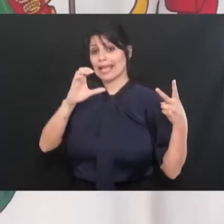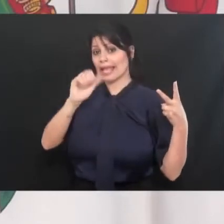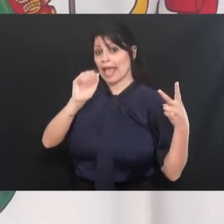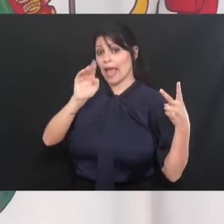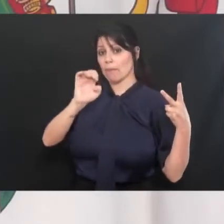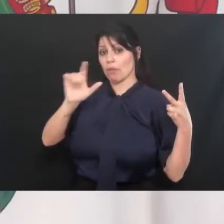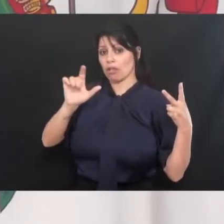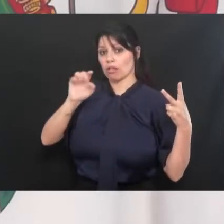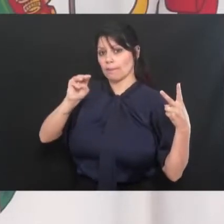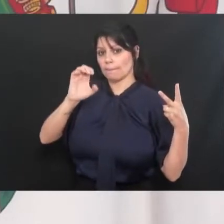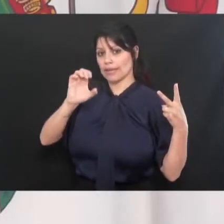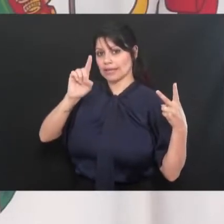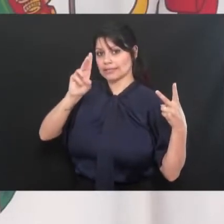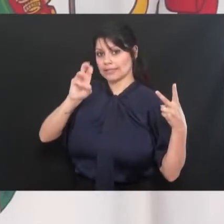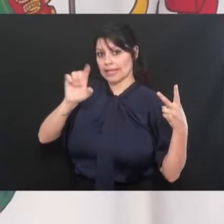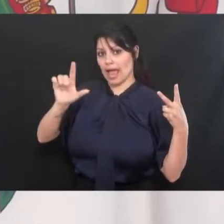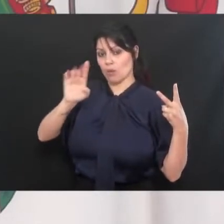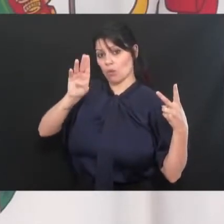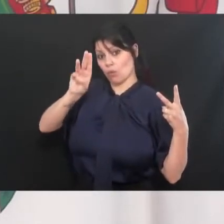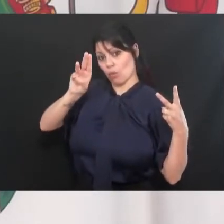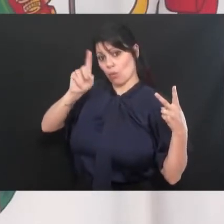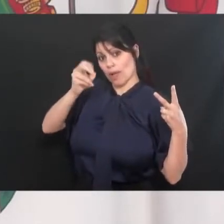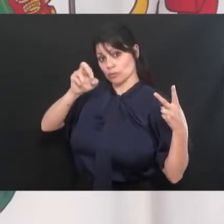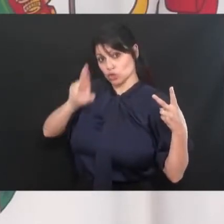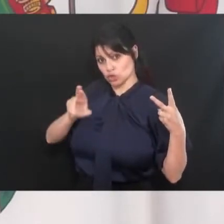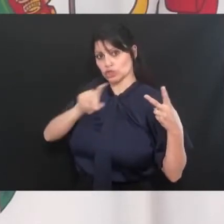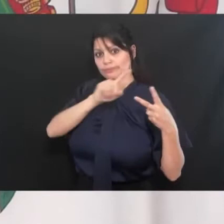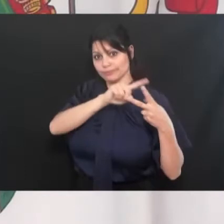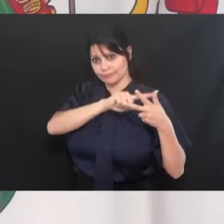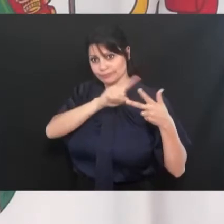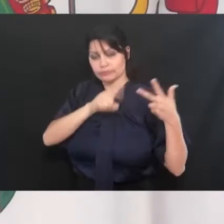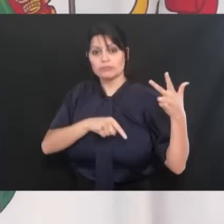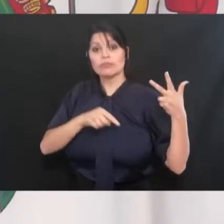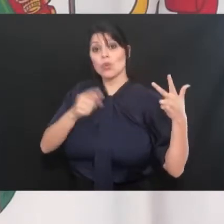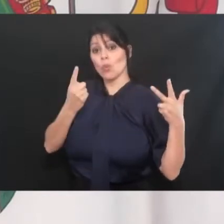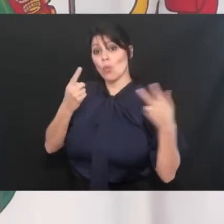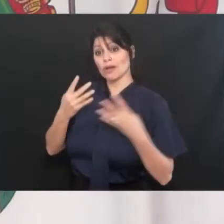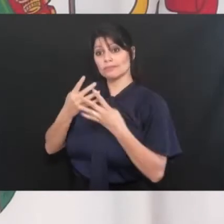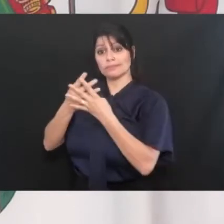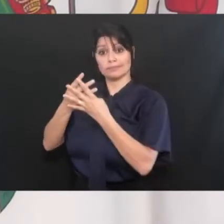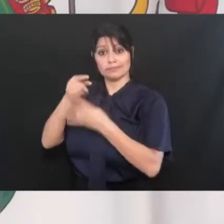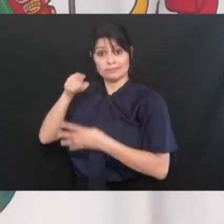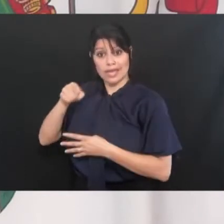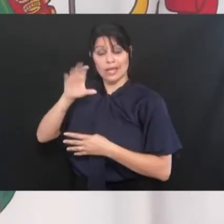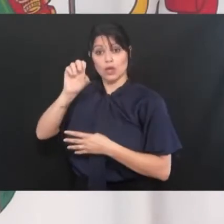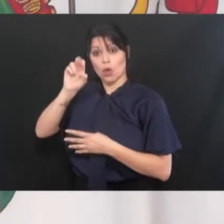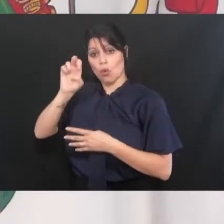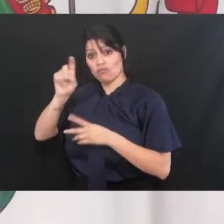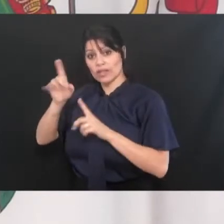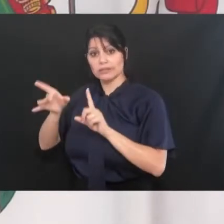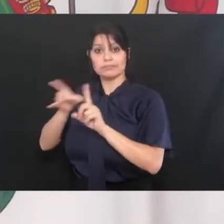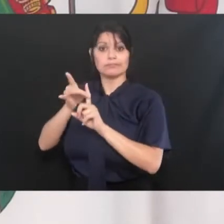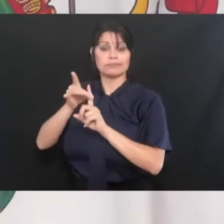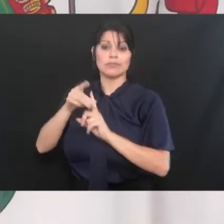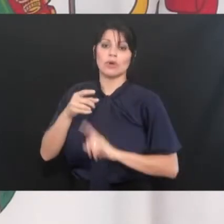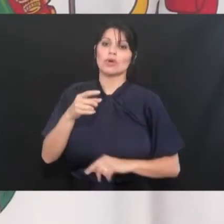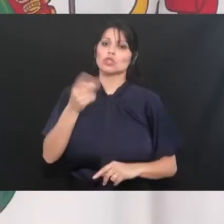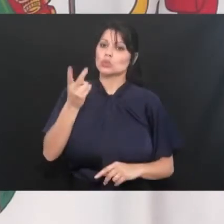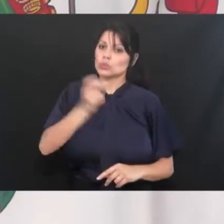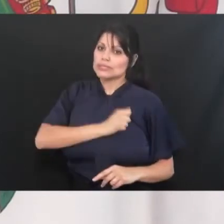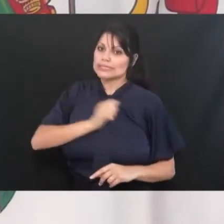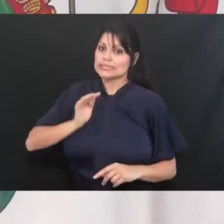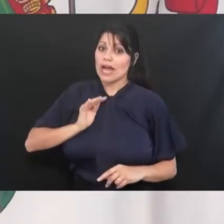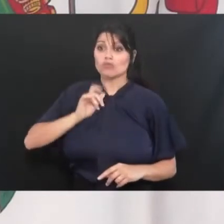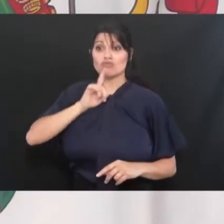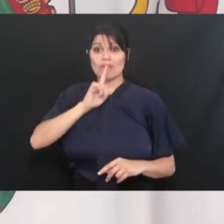and Webster. We have 1 inmate with COVID today and 2 staff members. It's great work,